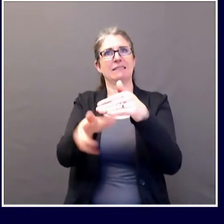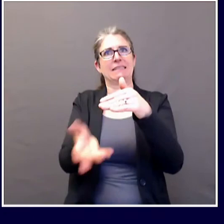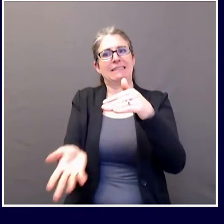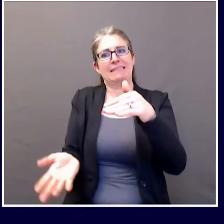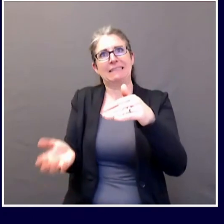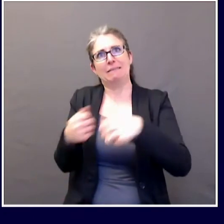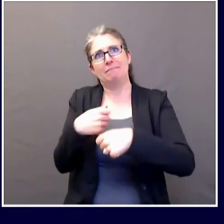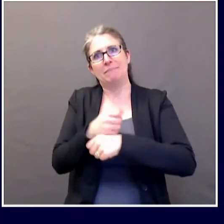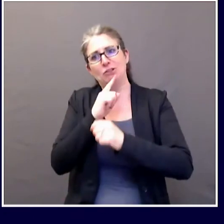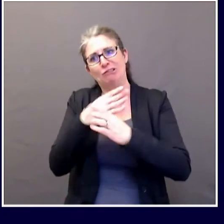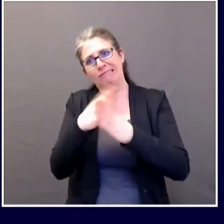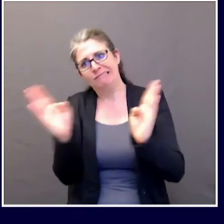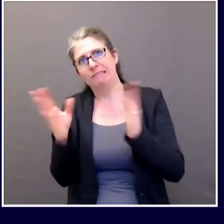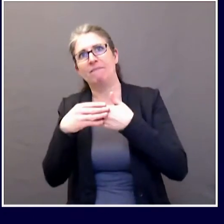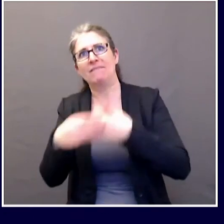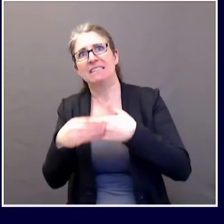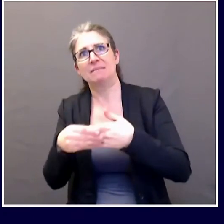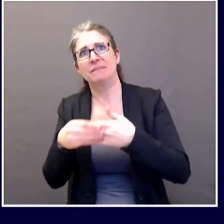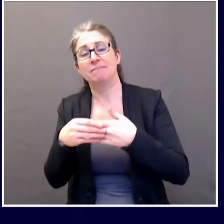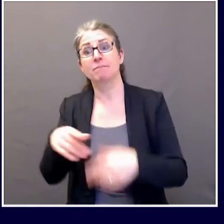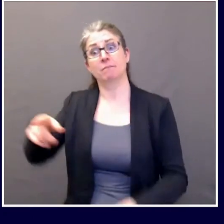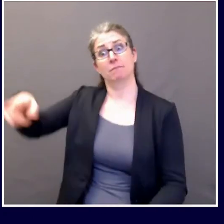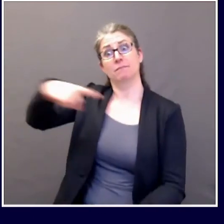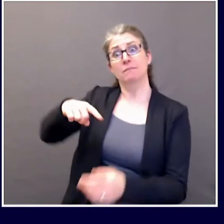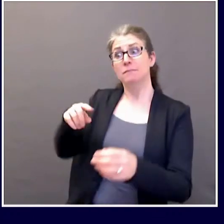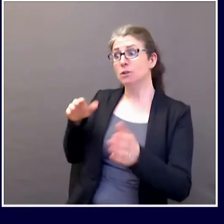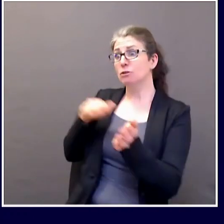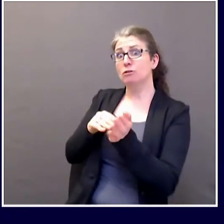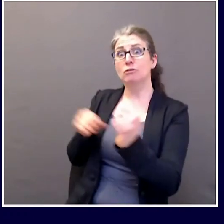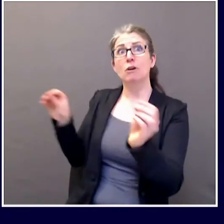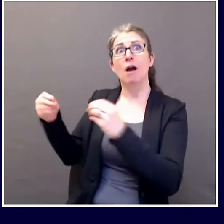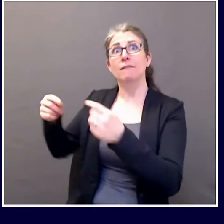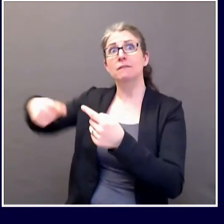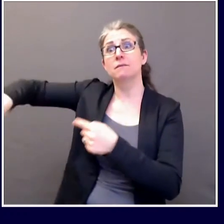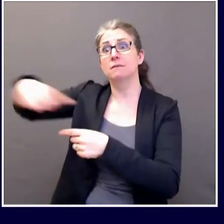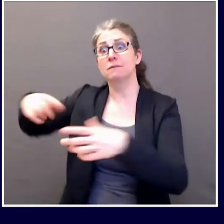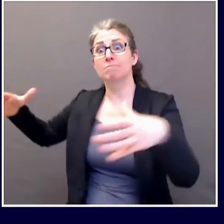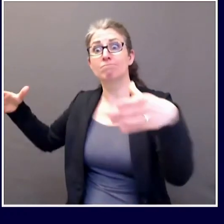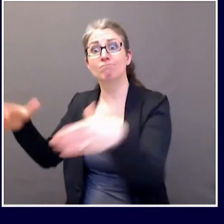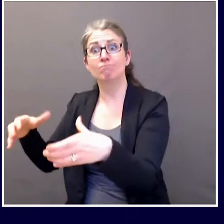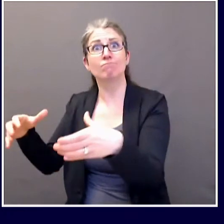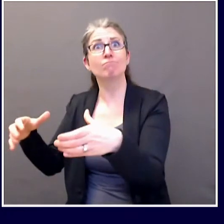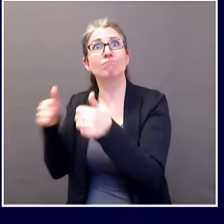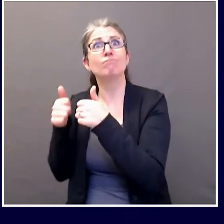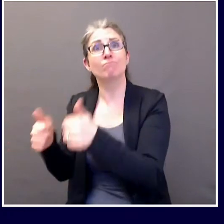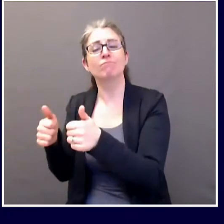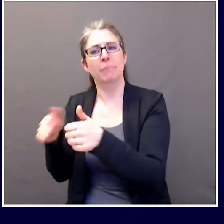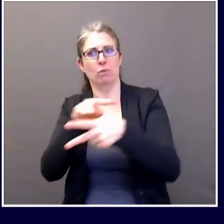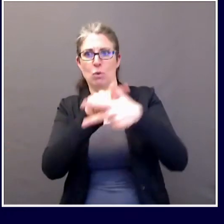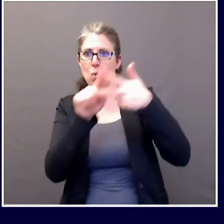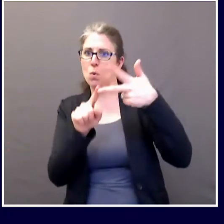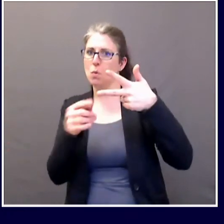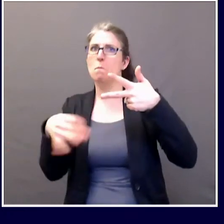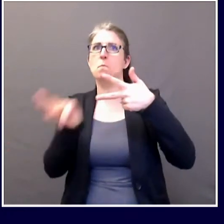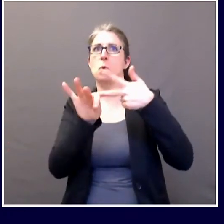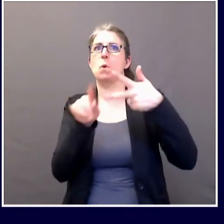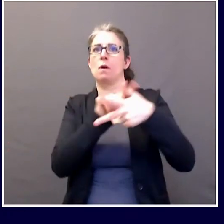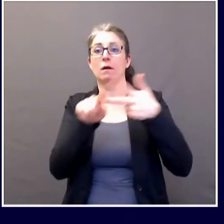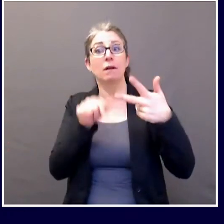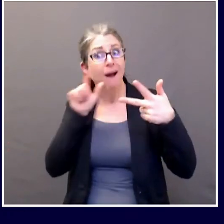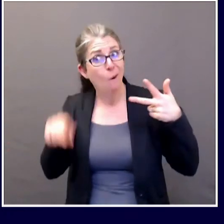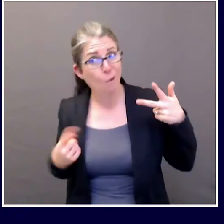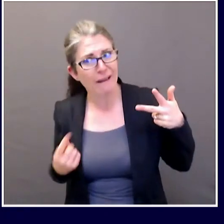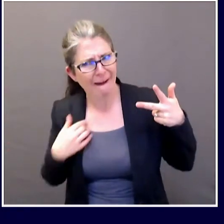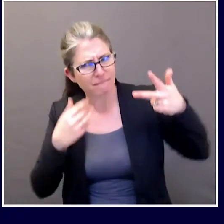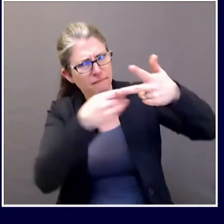take equity into account there as well. So, for example, one of the metrics that we look at is, given that